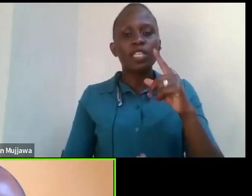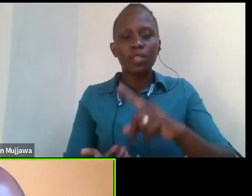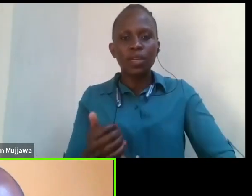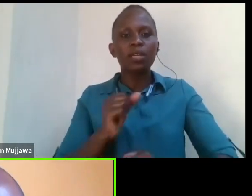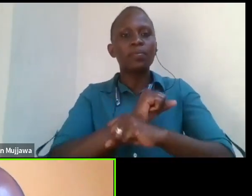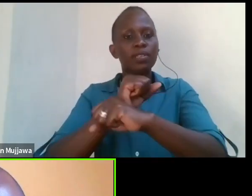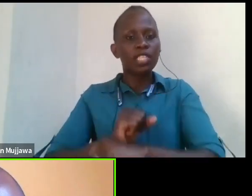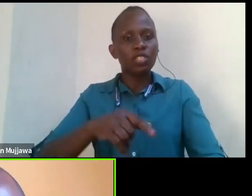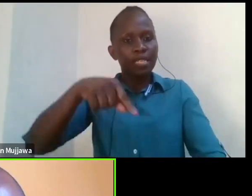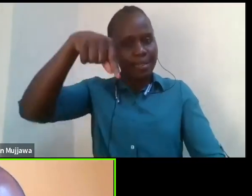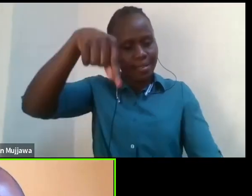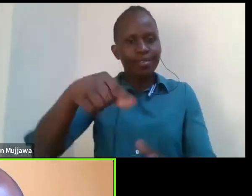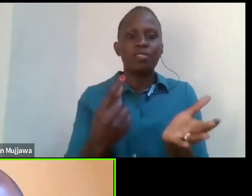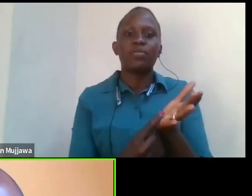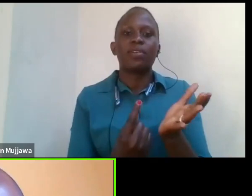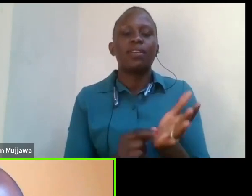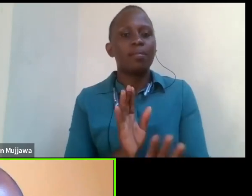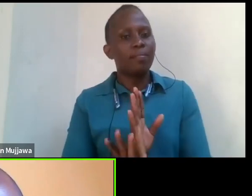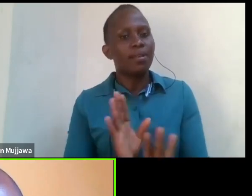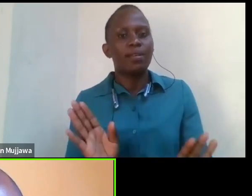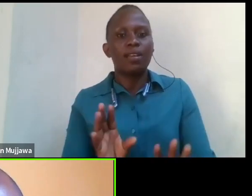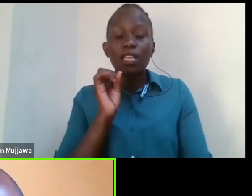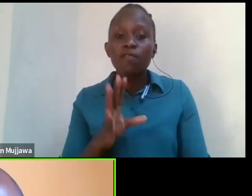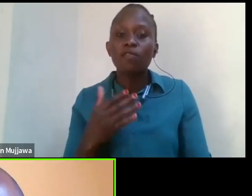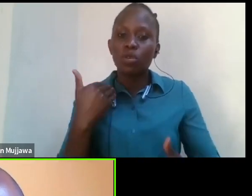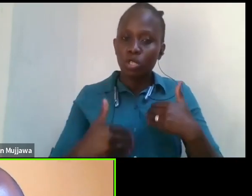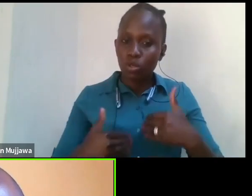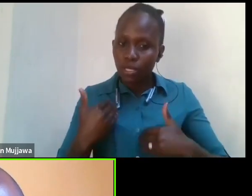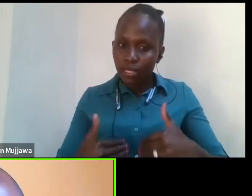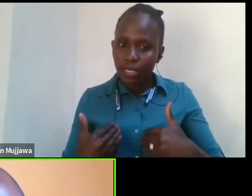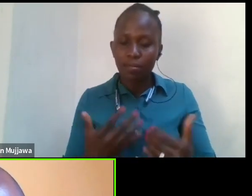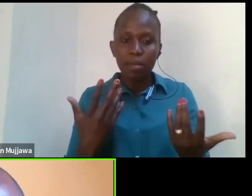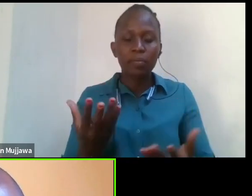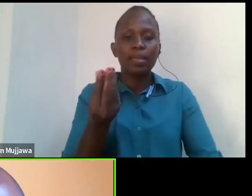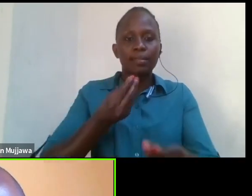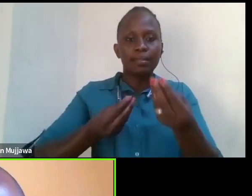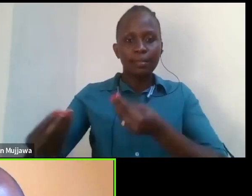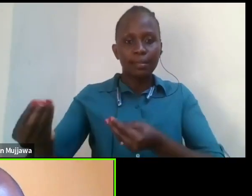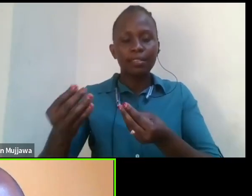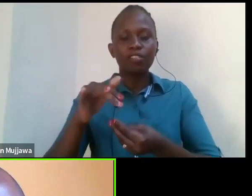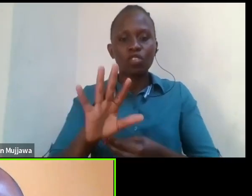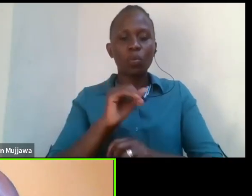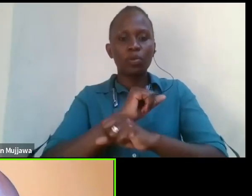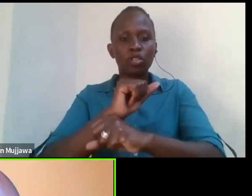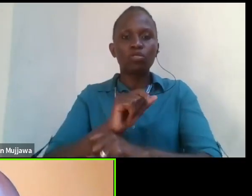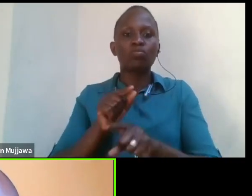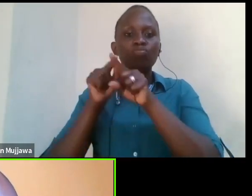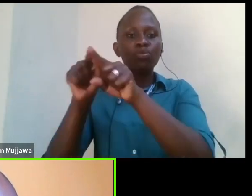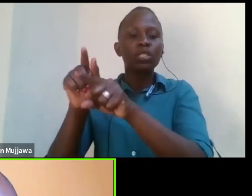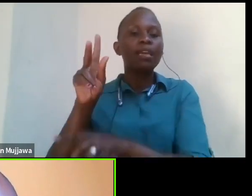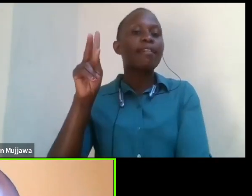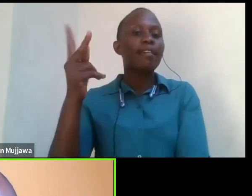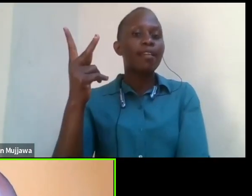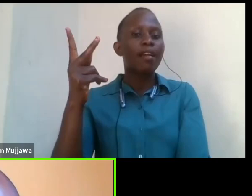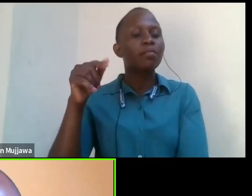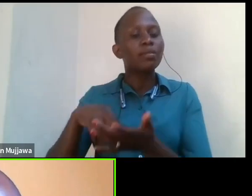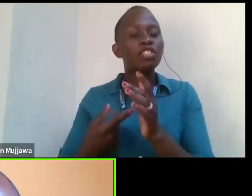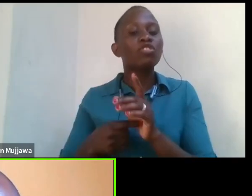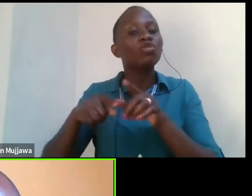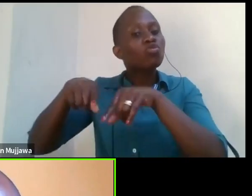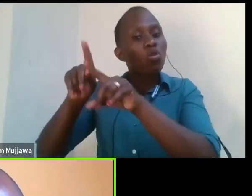within Uganda. If you're interested in extending your protection to Kenya, you have to go to Kenya and